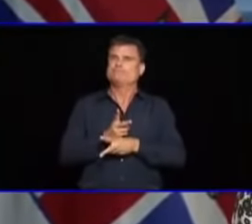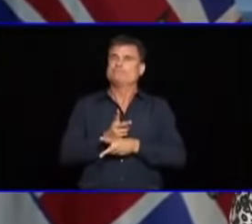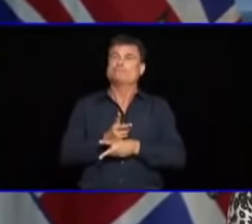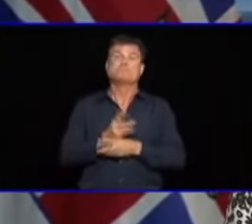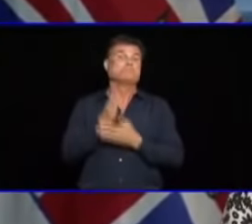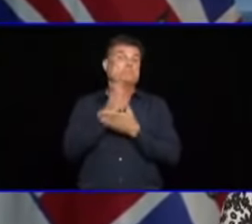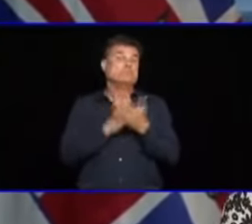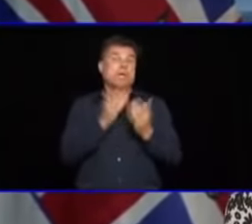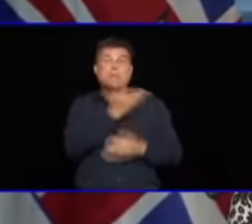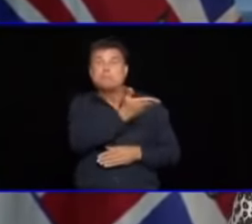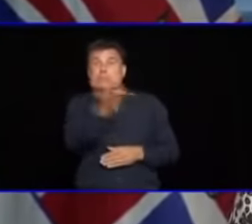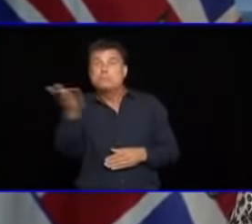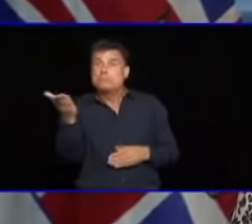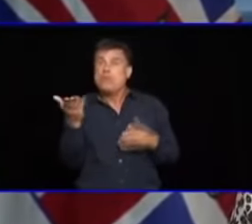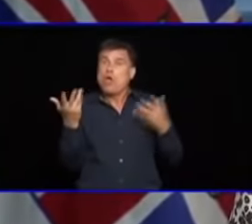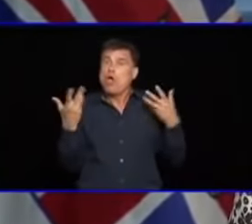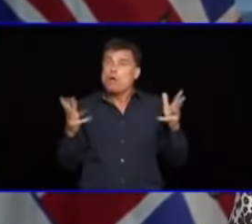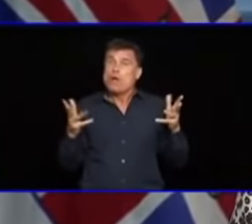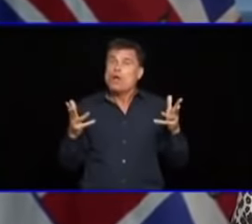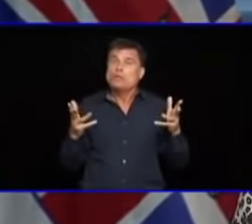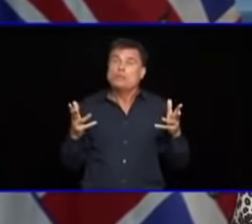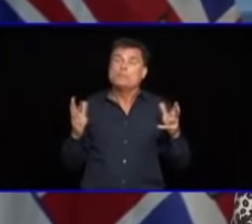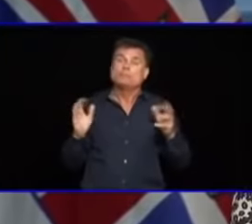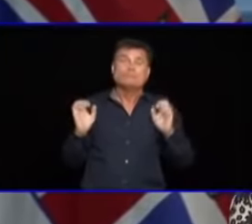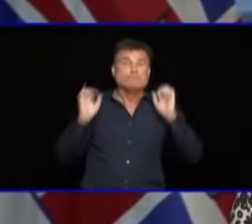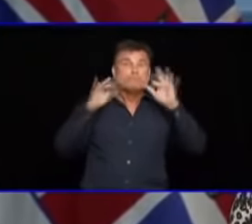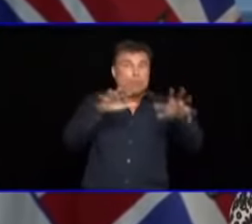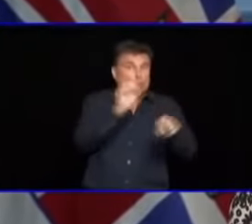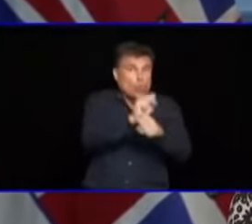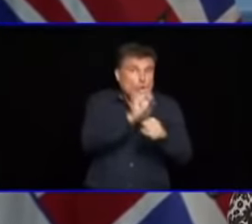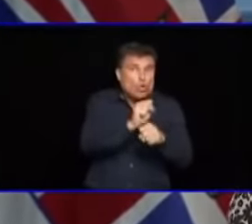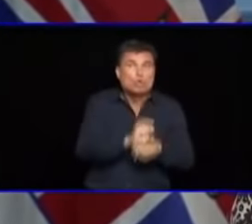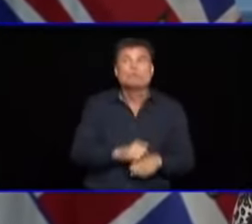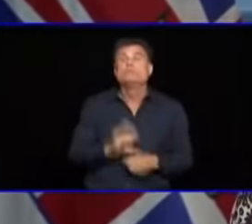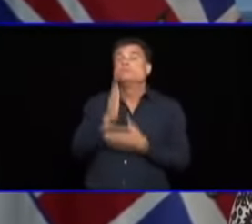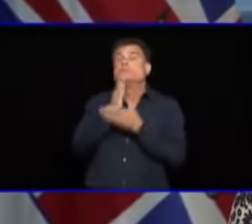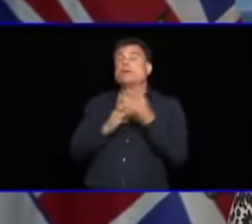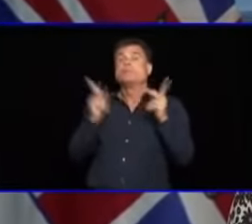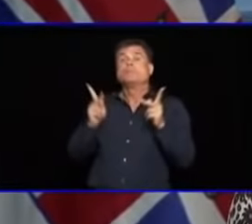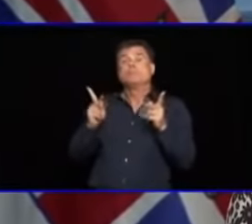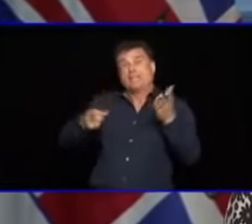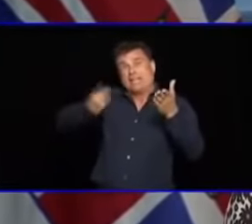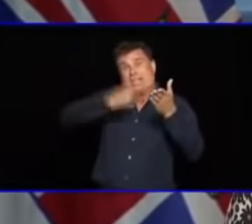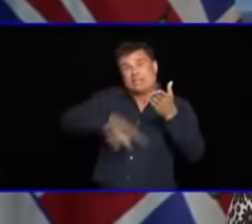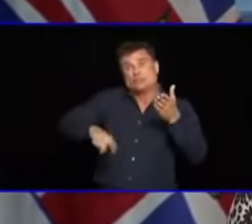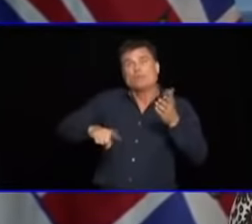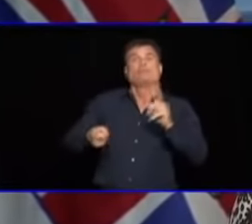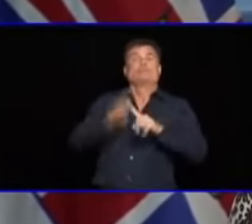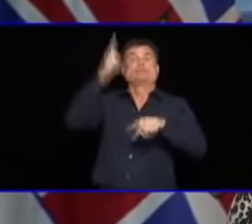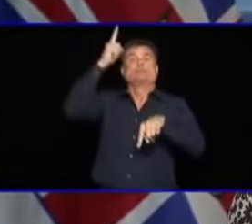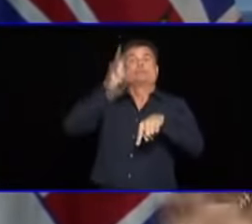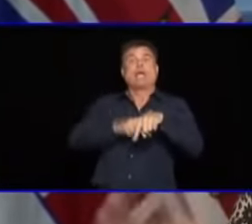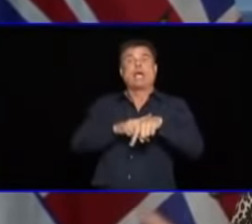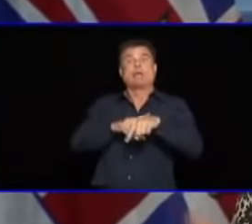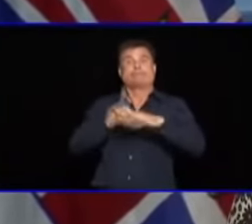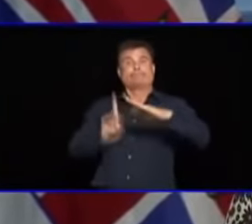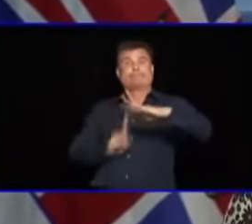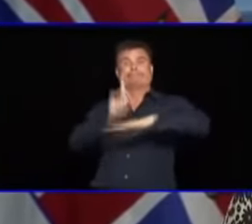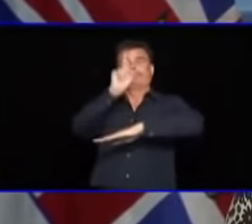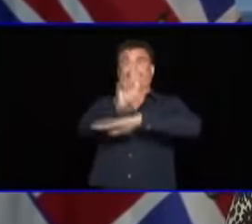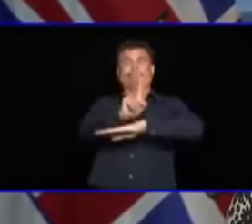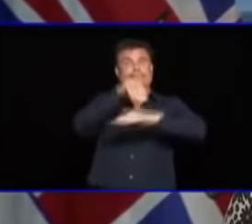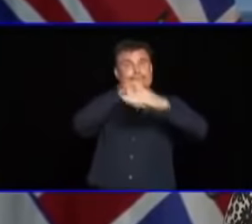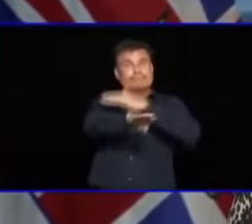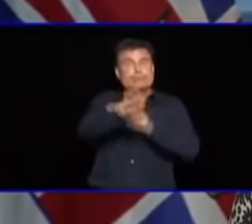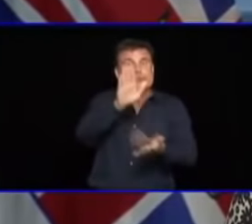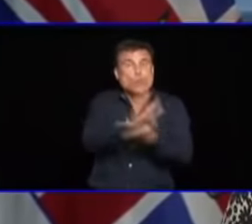might be working already, they might be going back to university or school. And we need to rethink what that means for us in all aspects